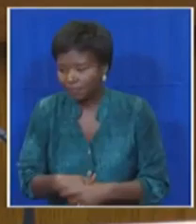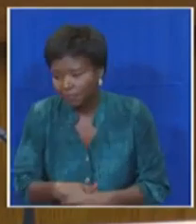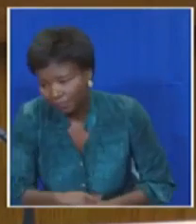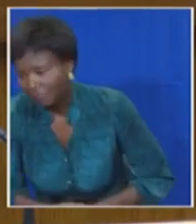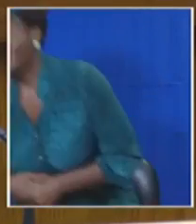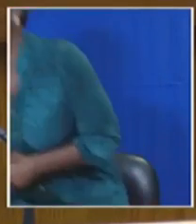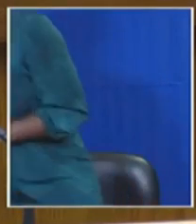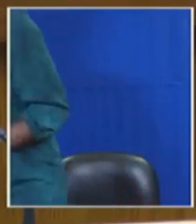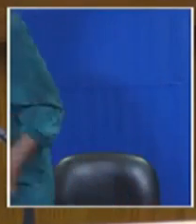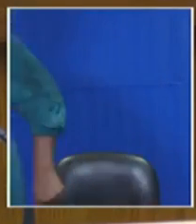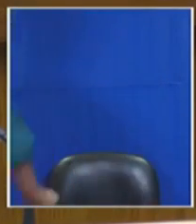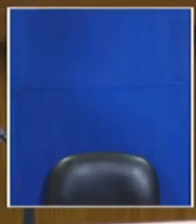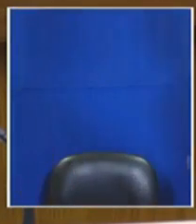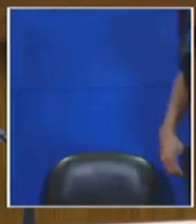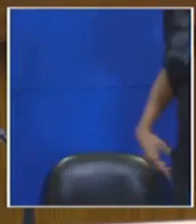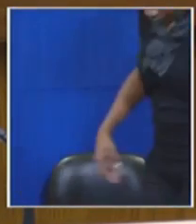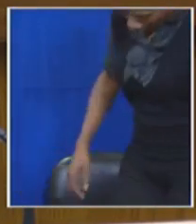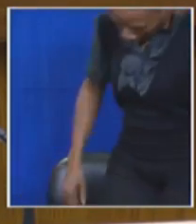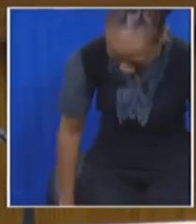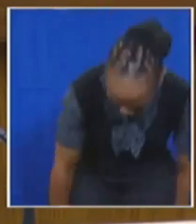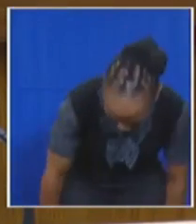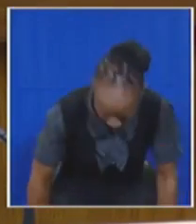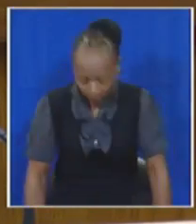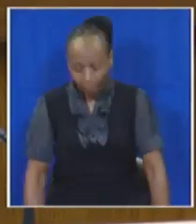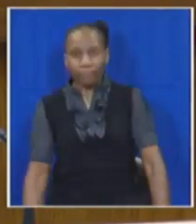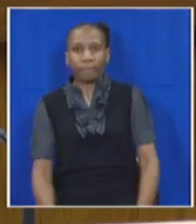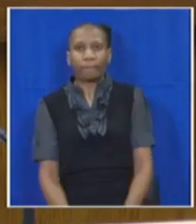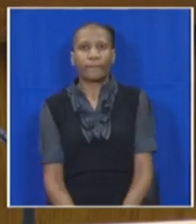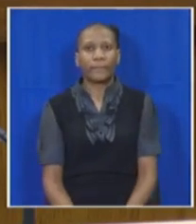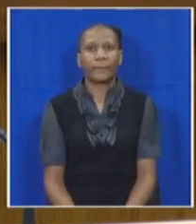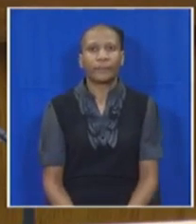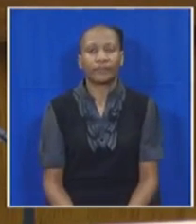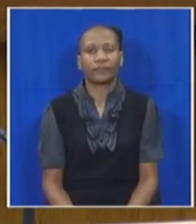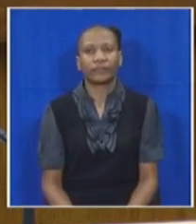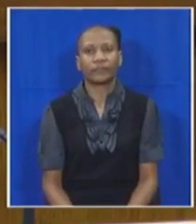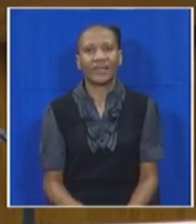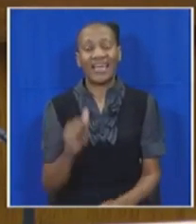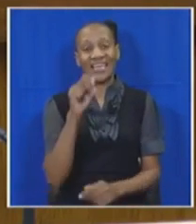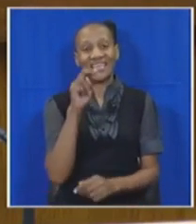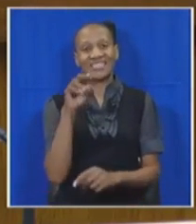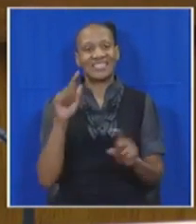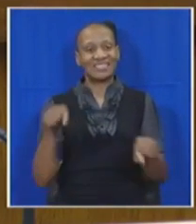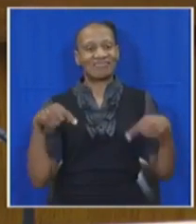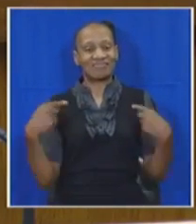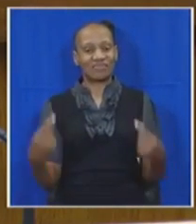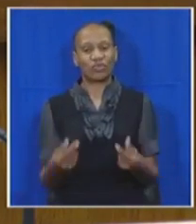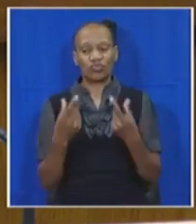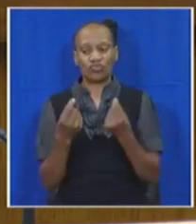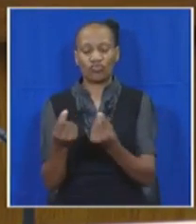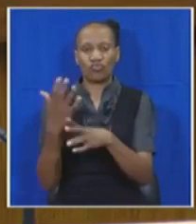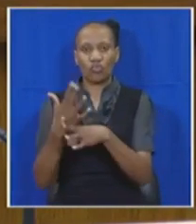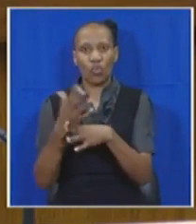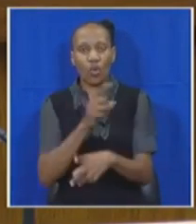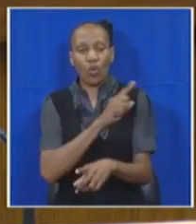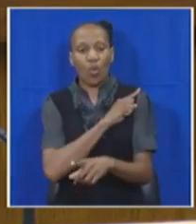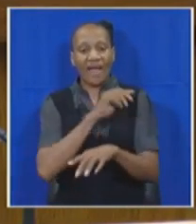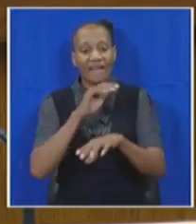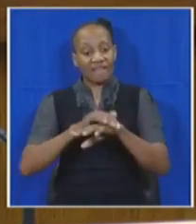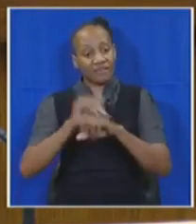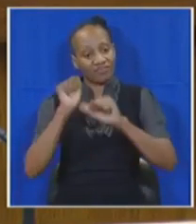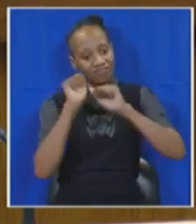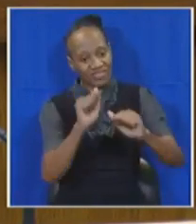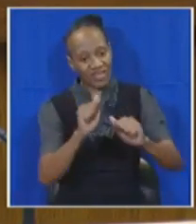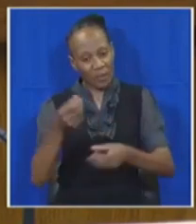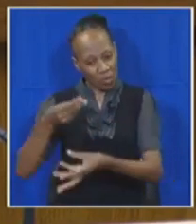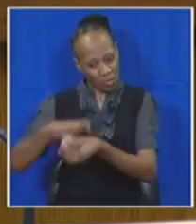are now being pursued where we govern. The ANC could not do this because it's their cronies that are corrupt.